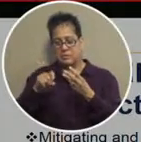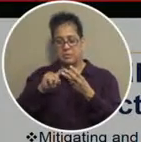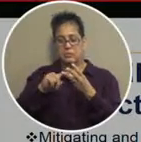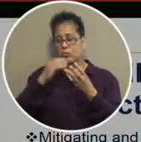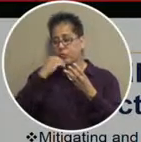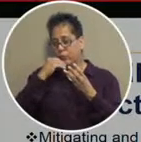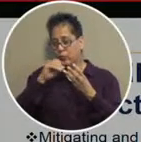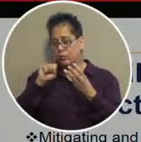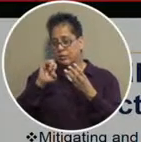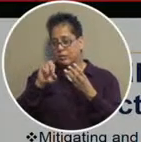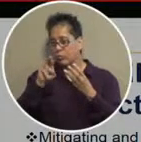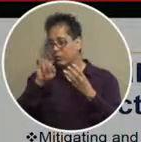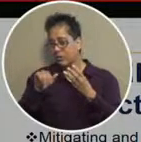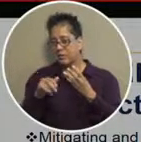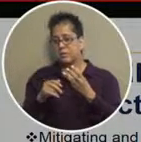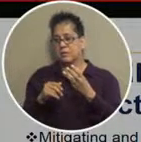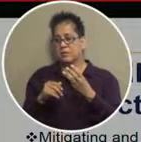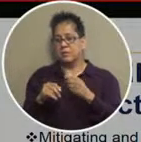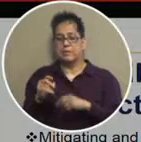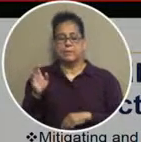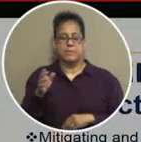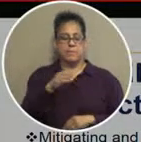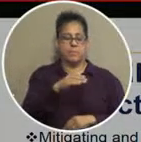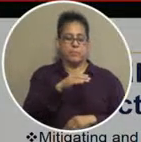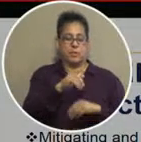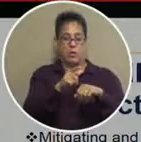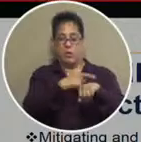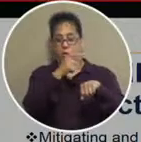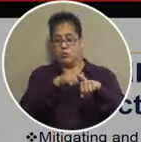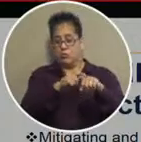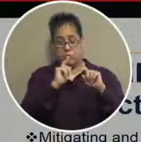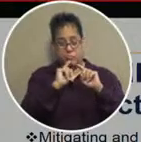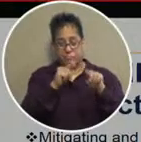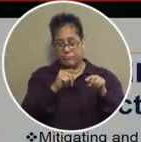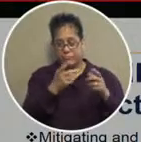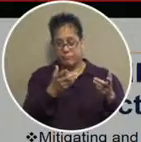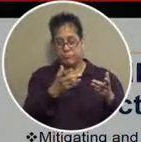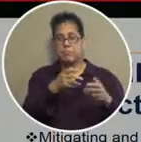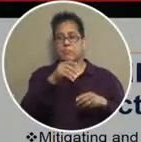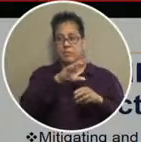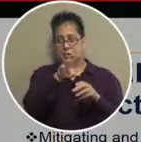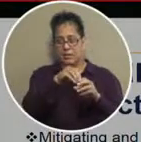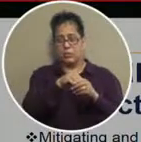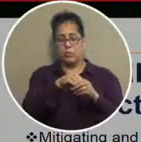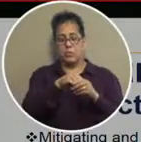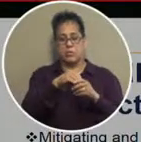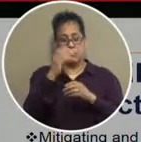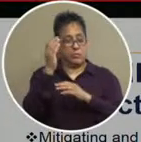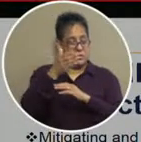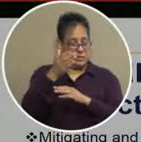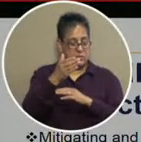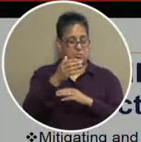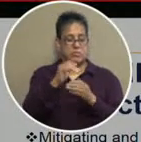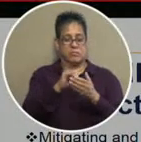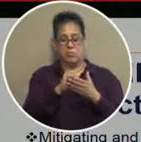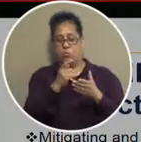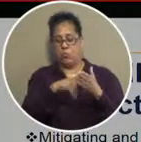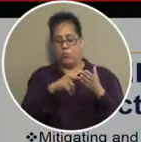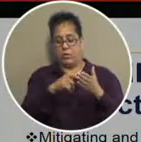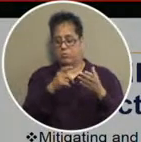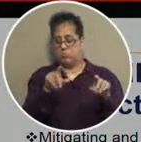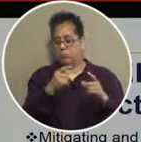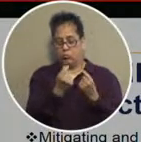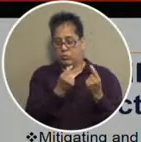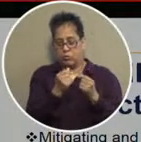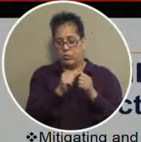security. Preparing for the long-term response. Included in the presentation today is not only what we're doing to respond to